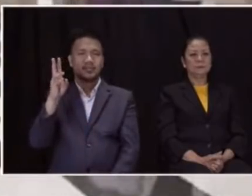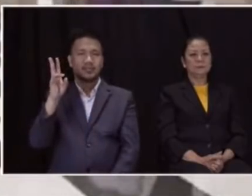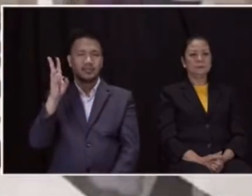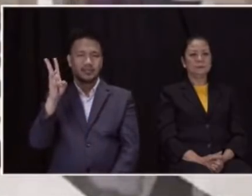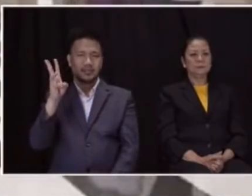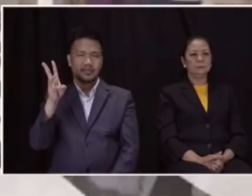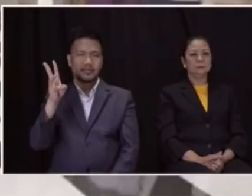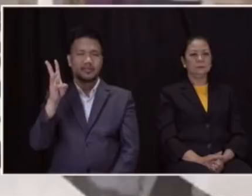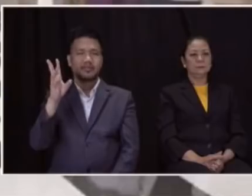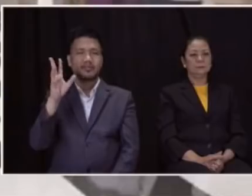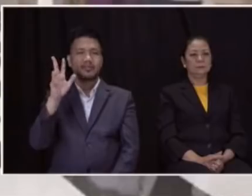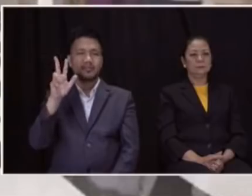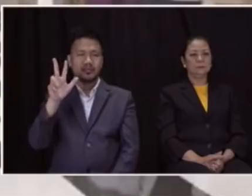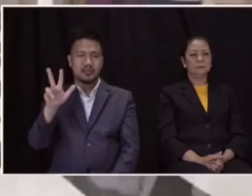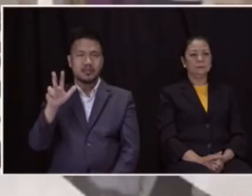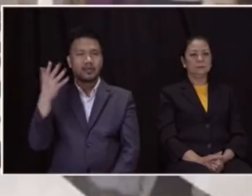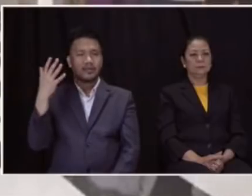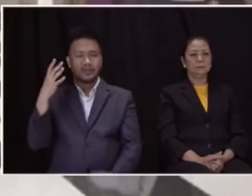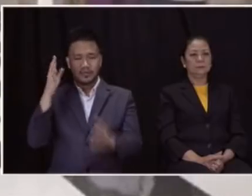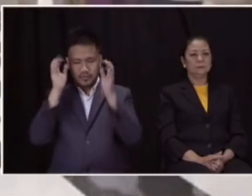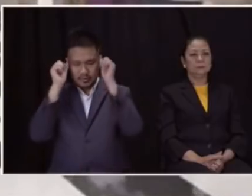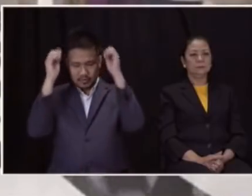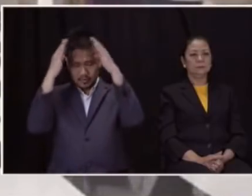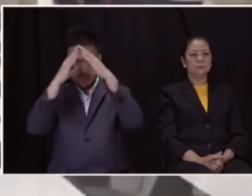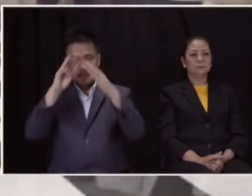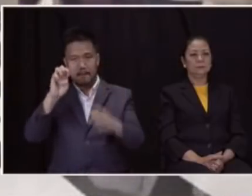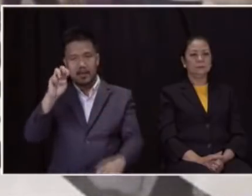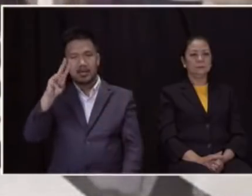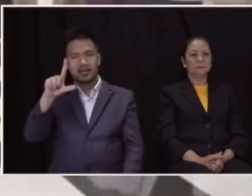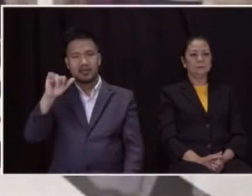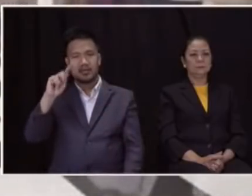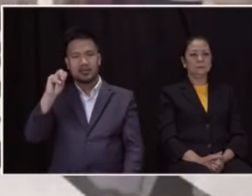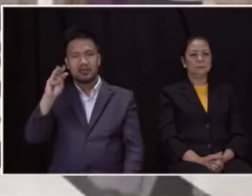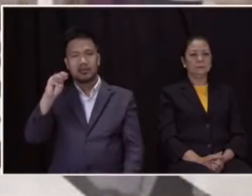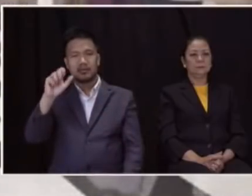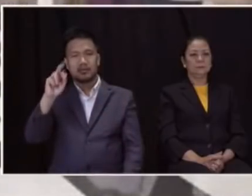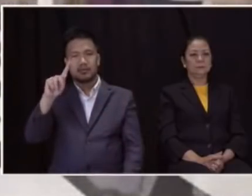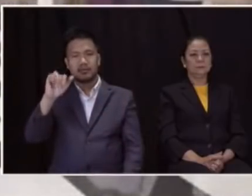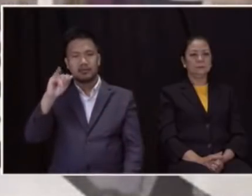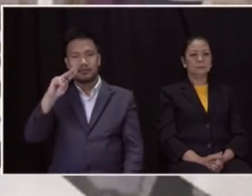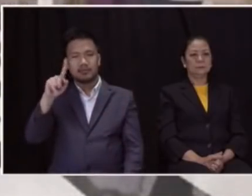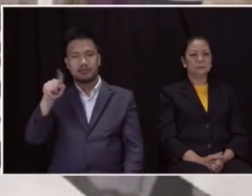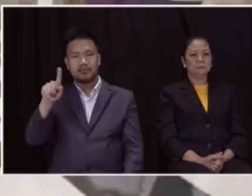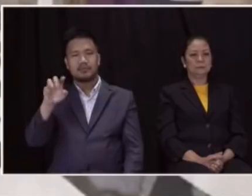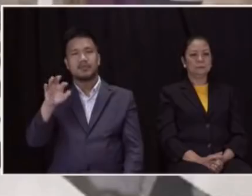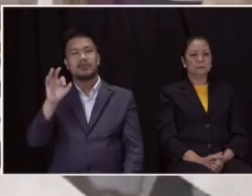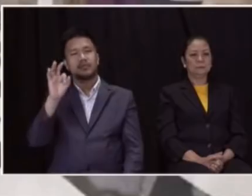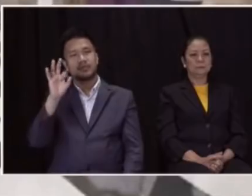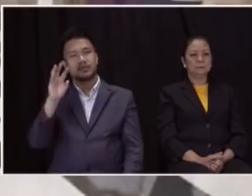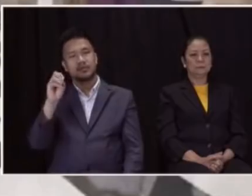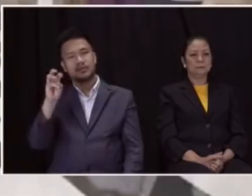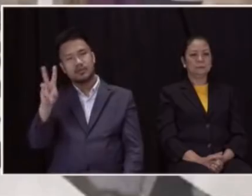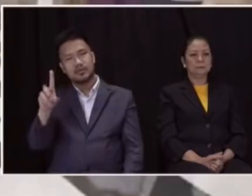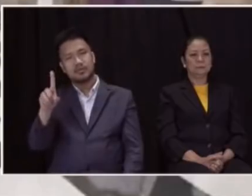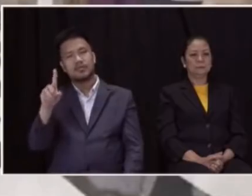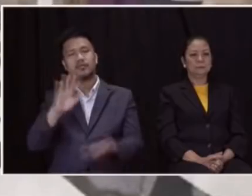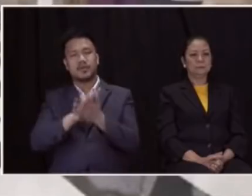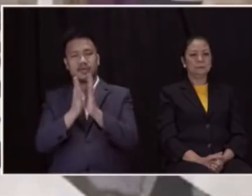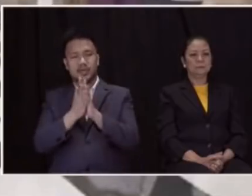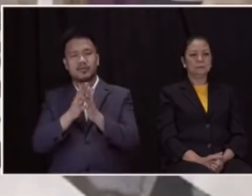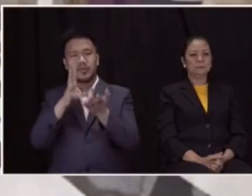Archbishop Gregorio Meliton Martinez. In 1901, it became the municipality of Pasay and was